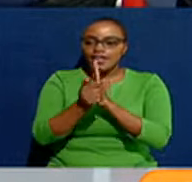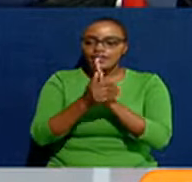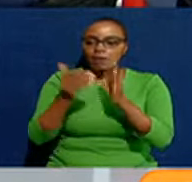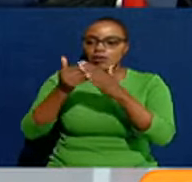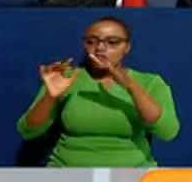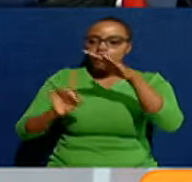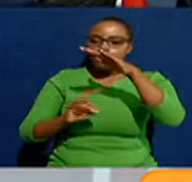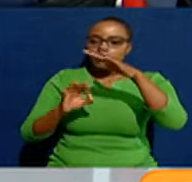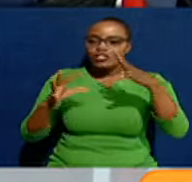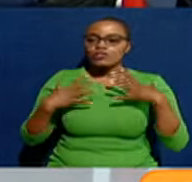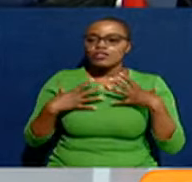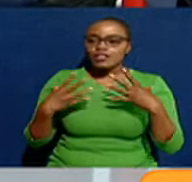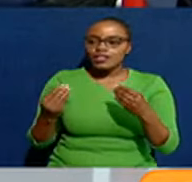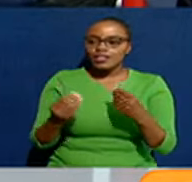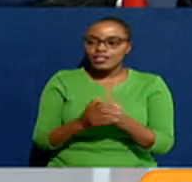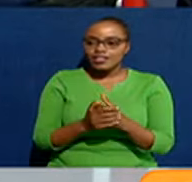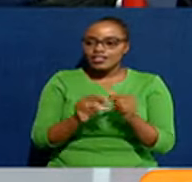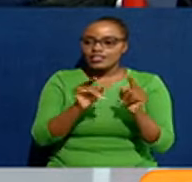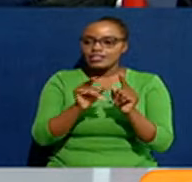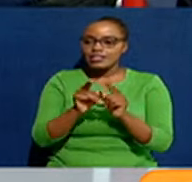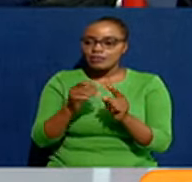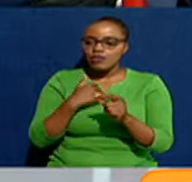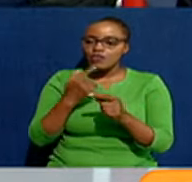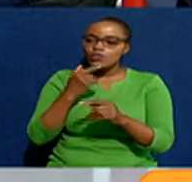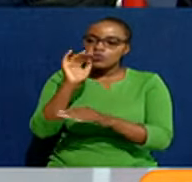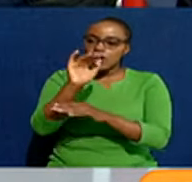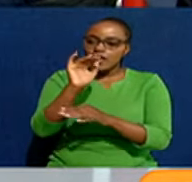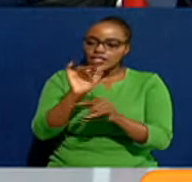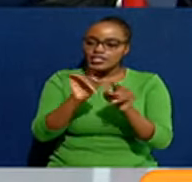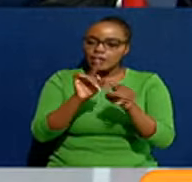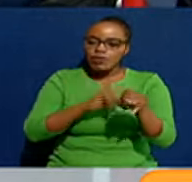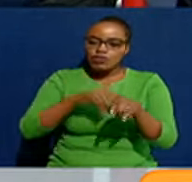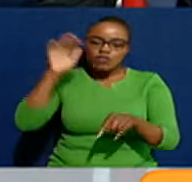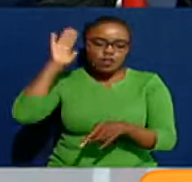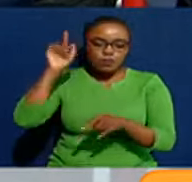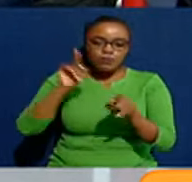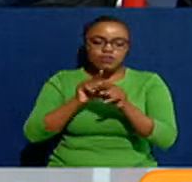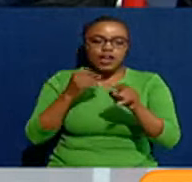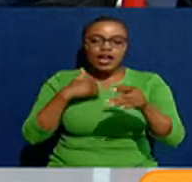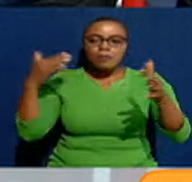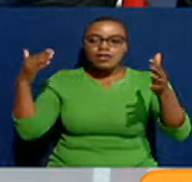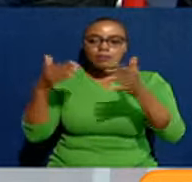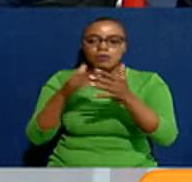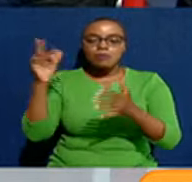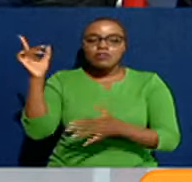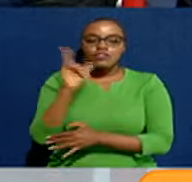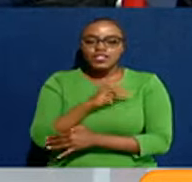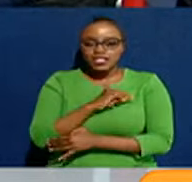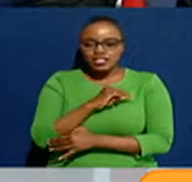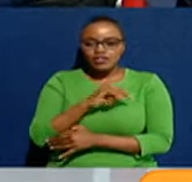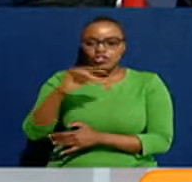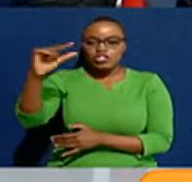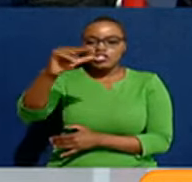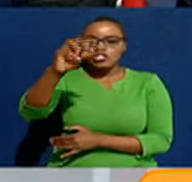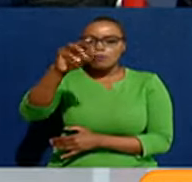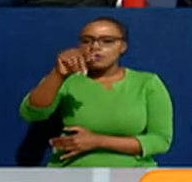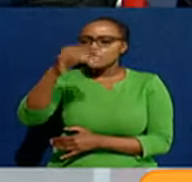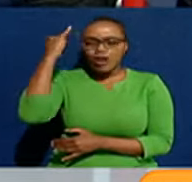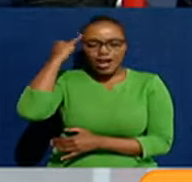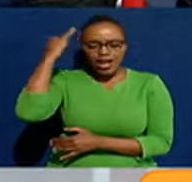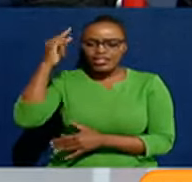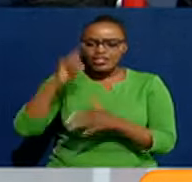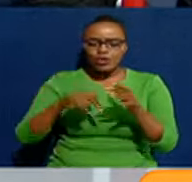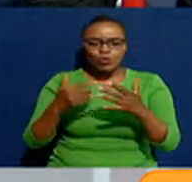the Ministry of Health. Dr. Muia, let me ask you real quick. When you heard that the ban had been lifted on GMOs, what were your